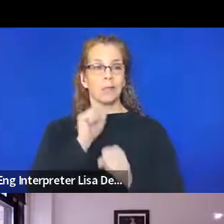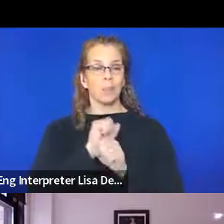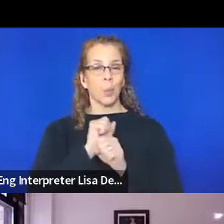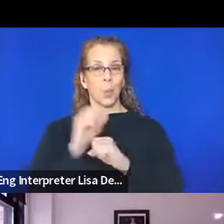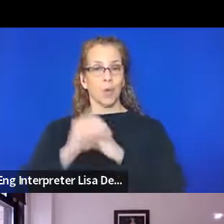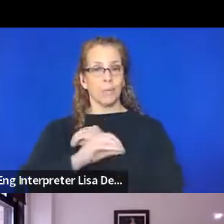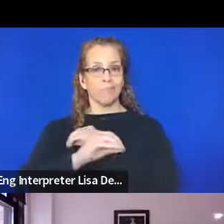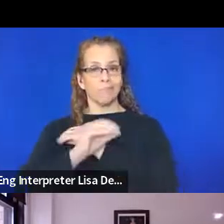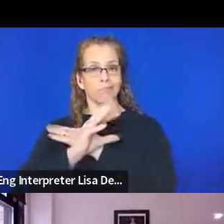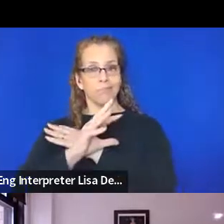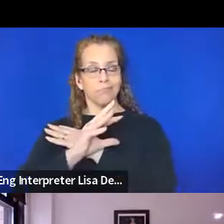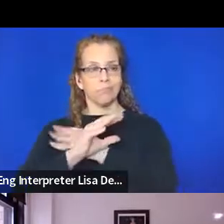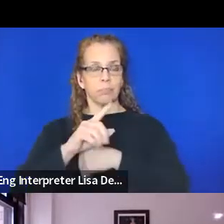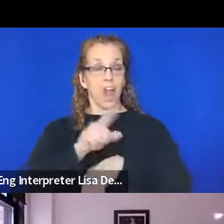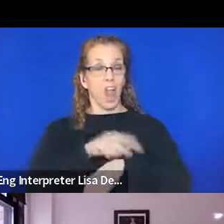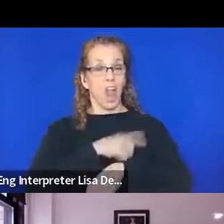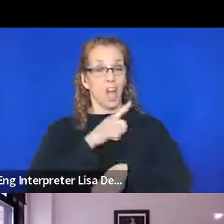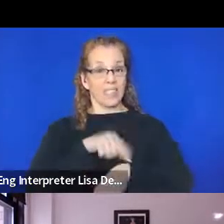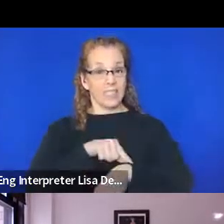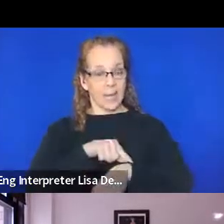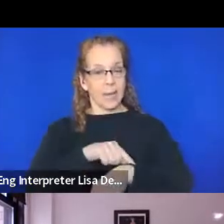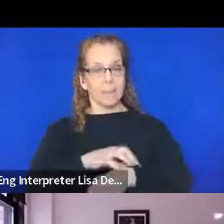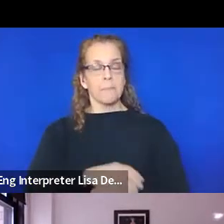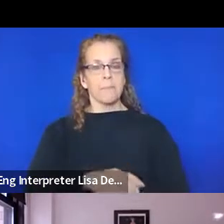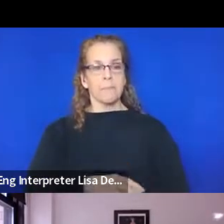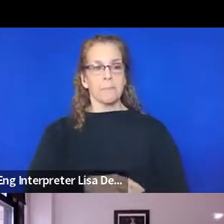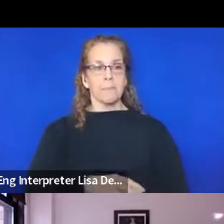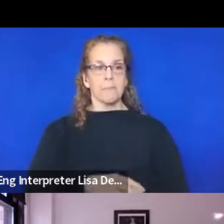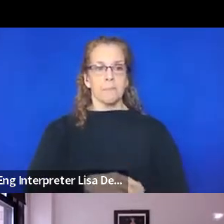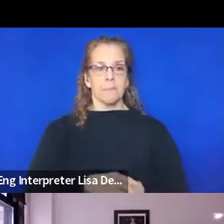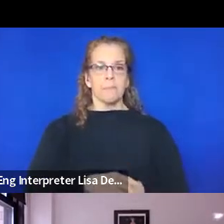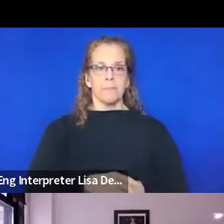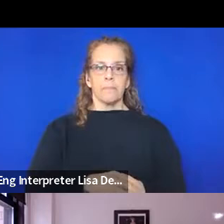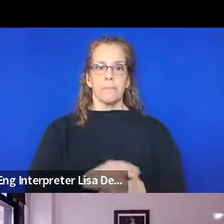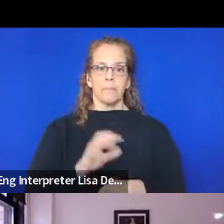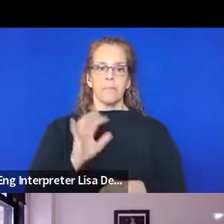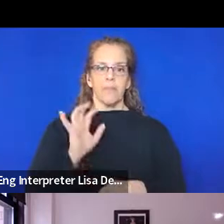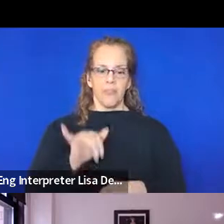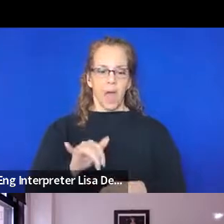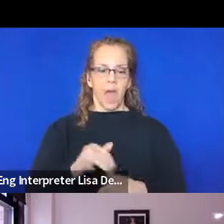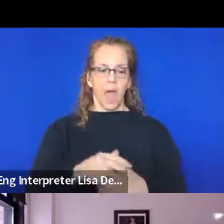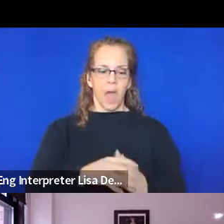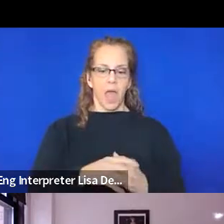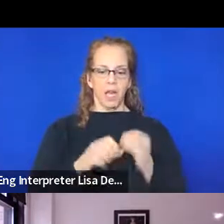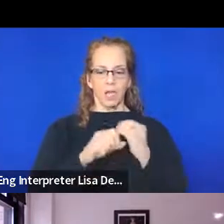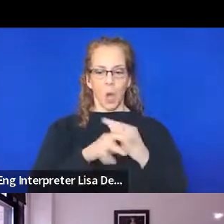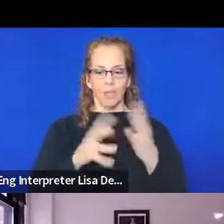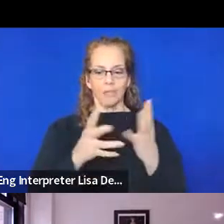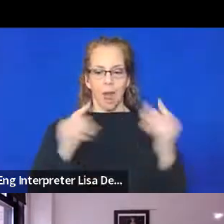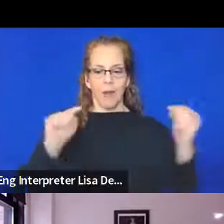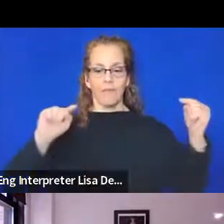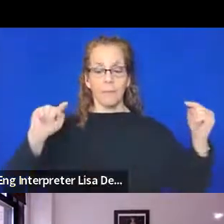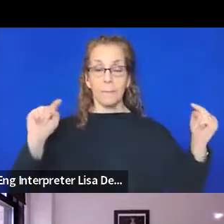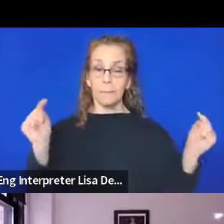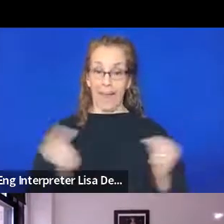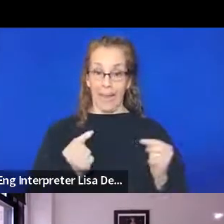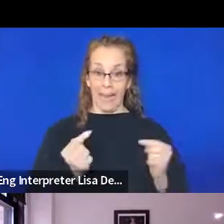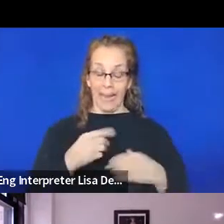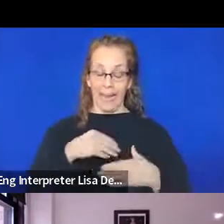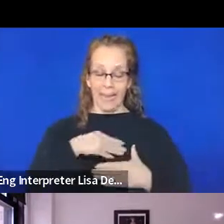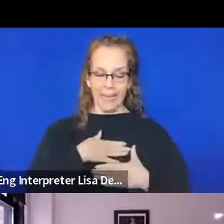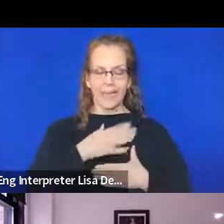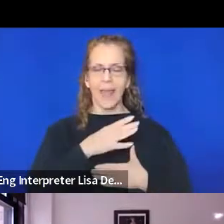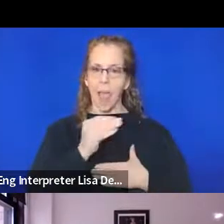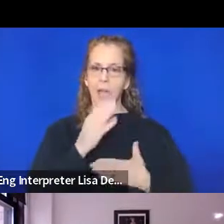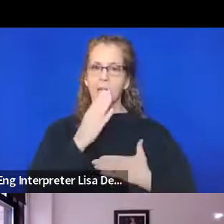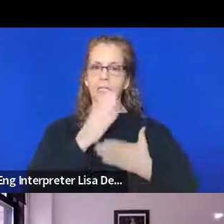stretch, it afforded a lot of pain and a few insights,